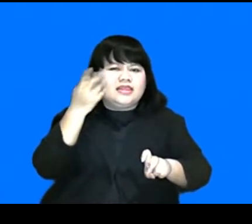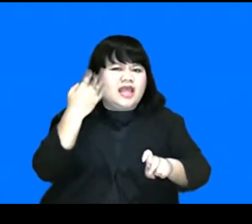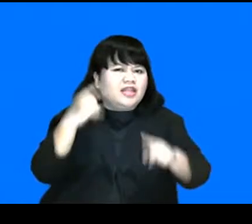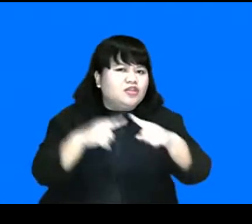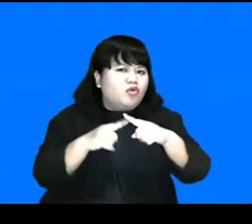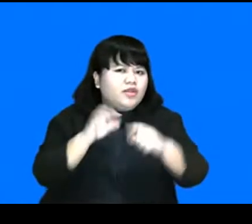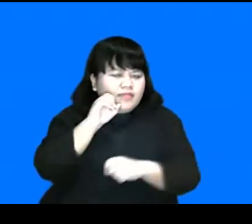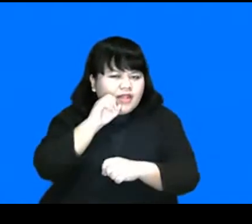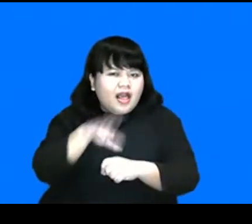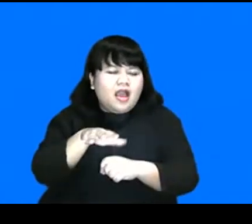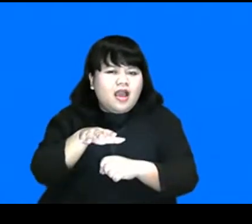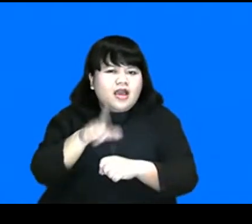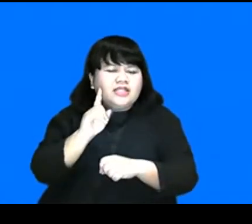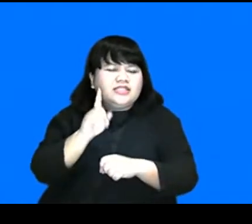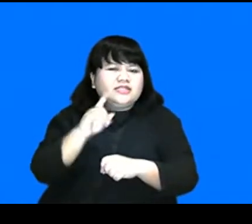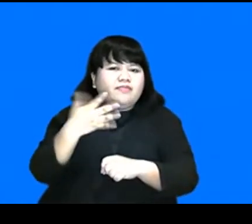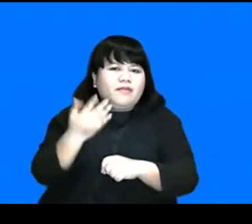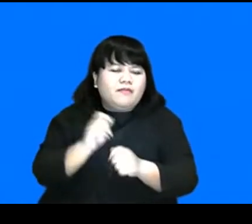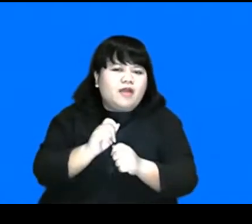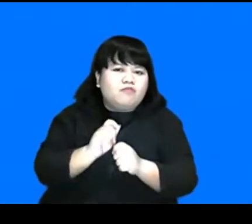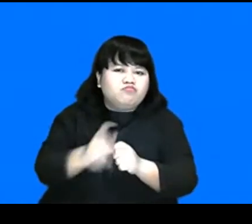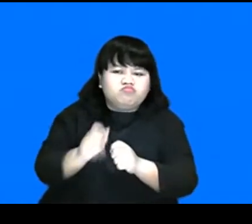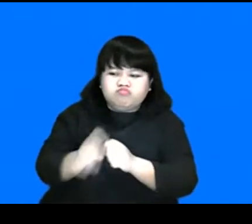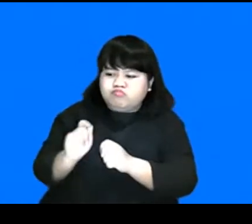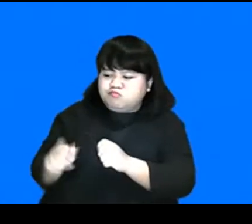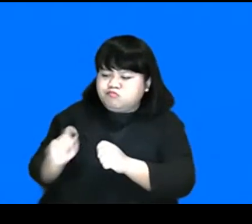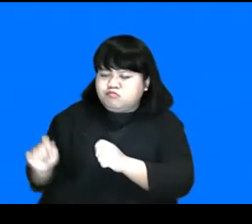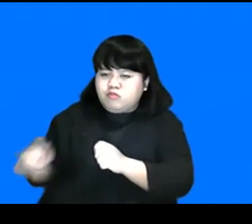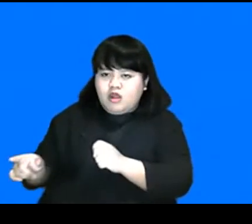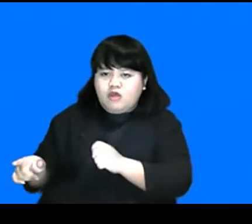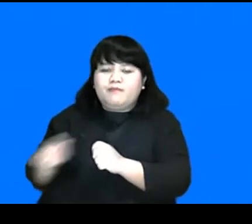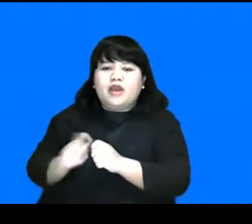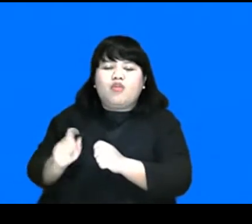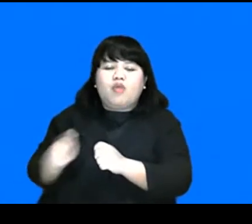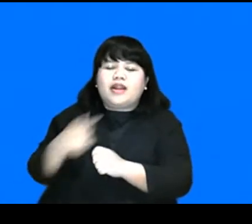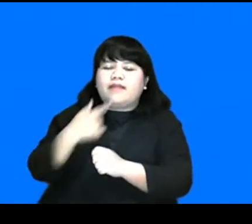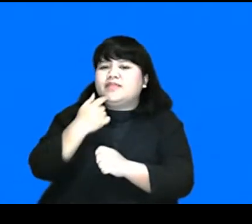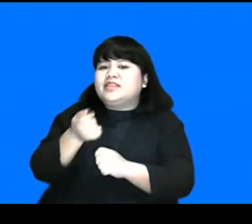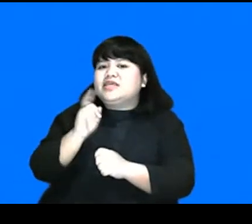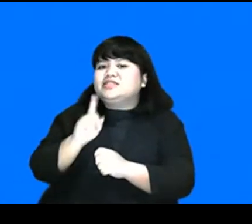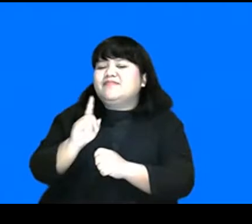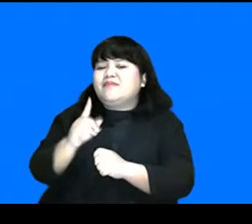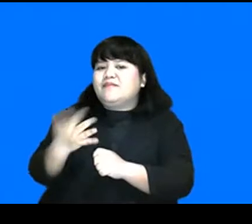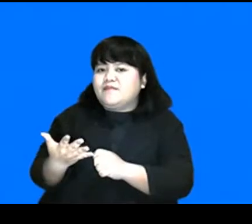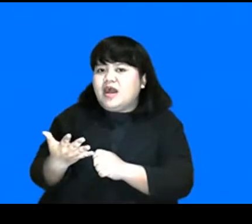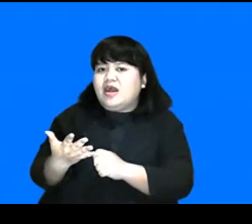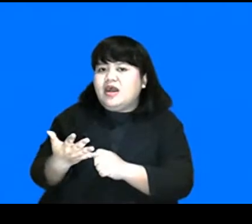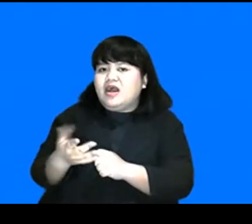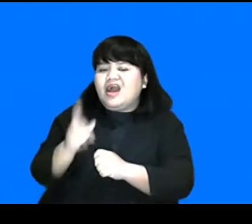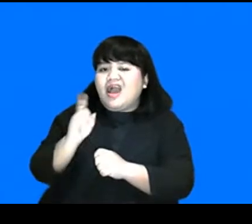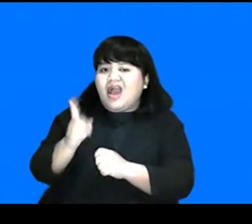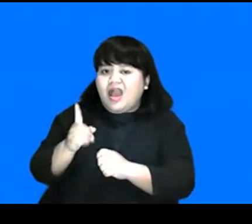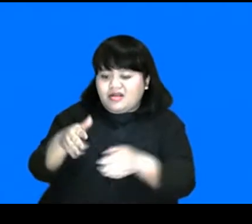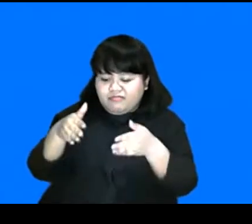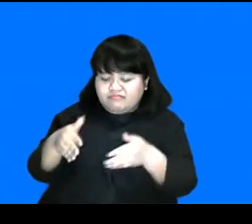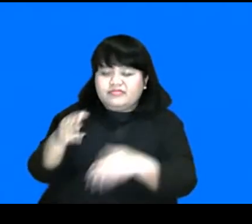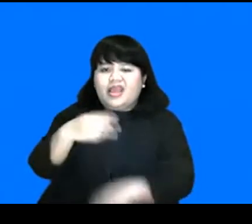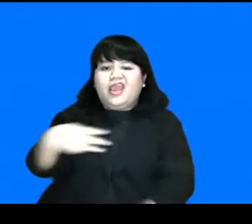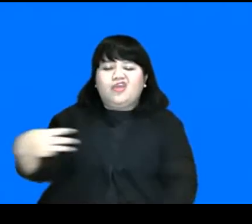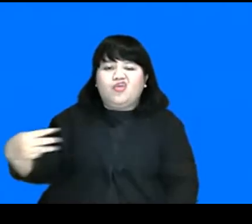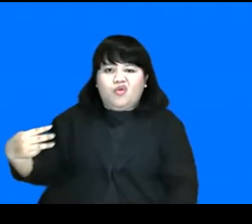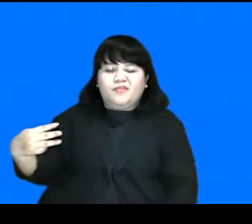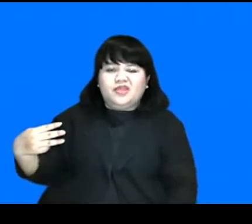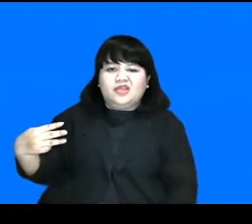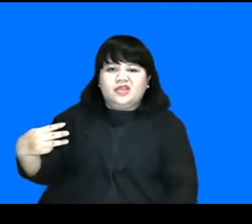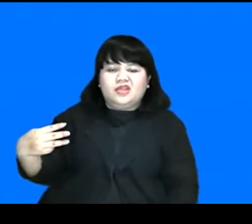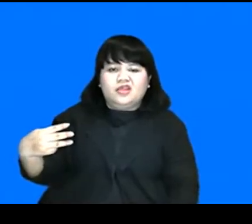goes down first? I think also there is a political economy to it. If you look at our countries as South Asia, but